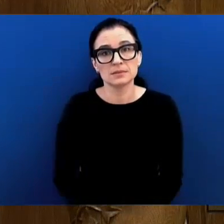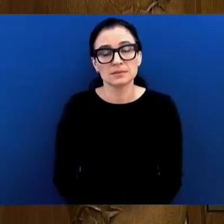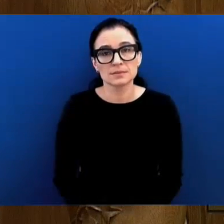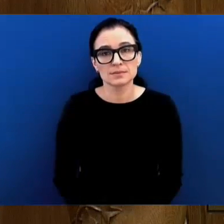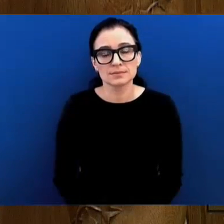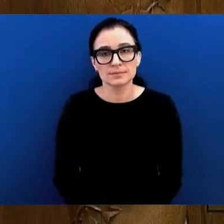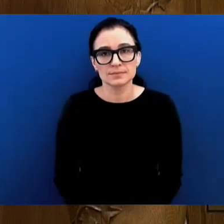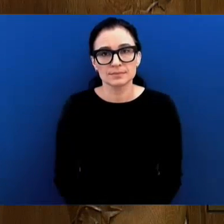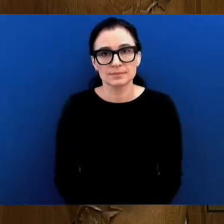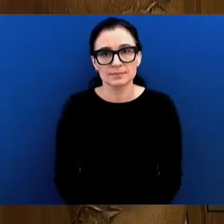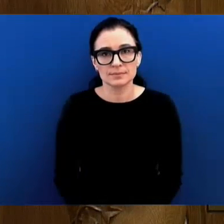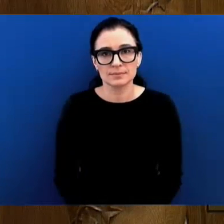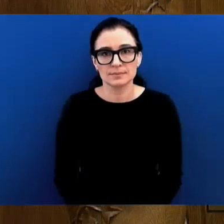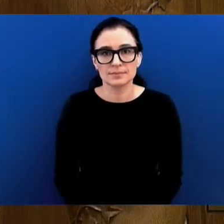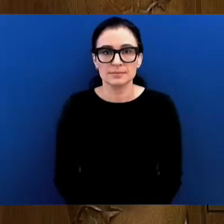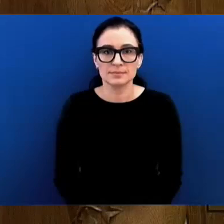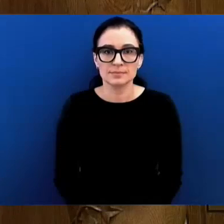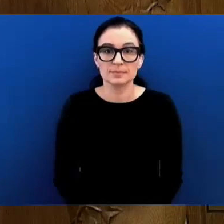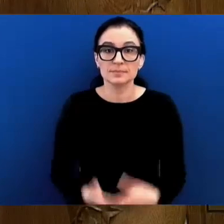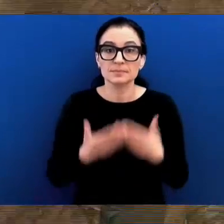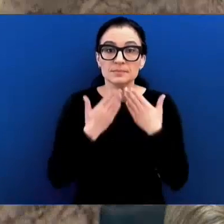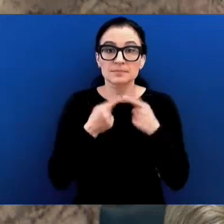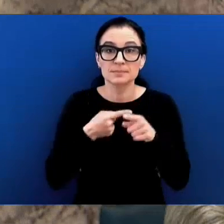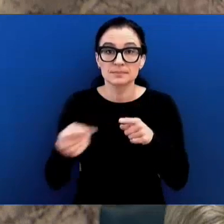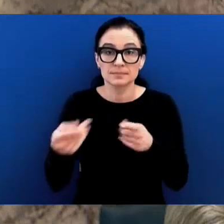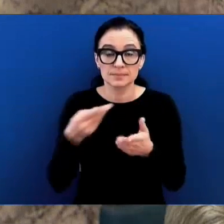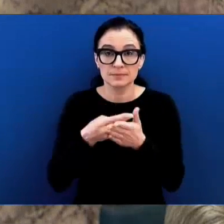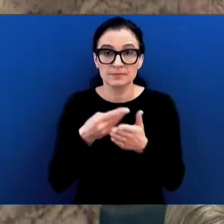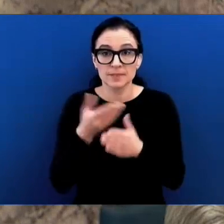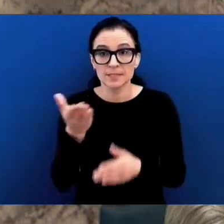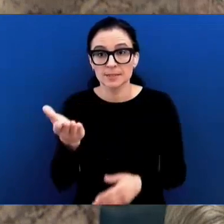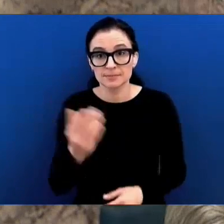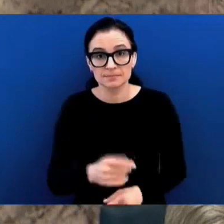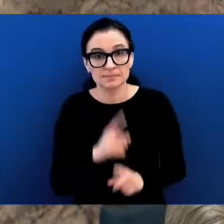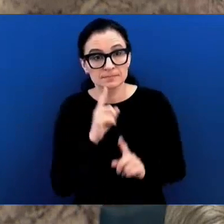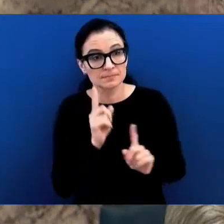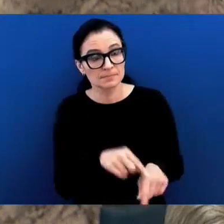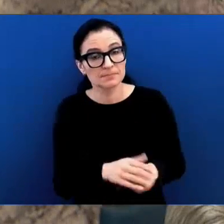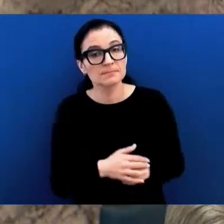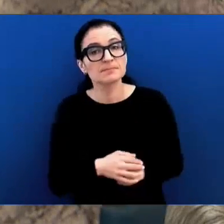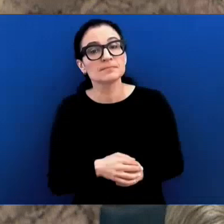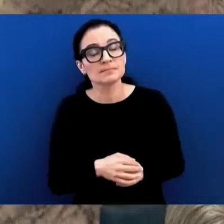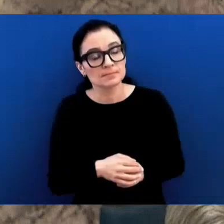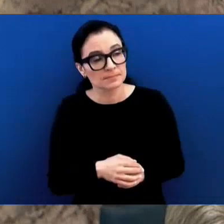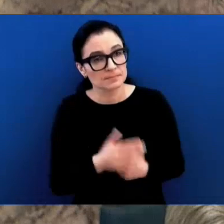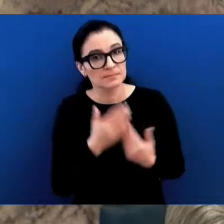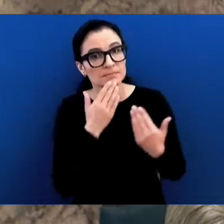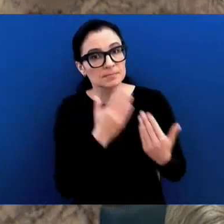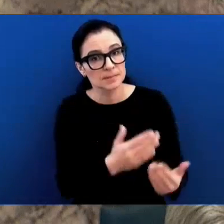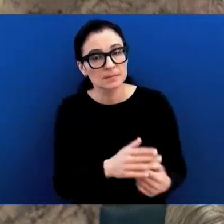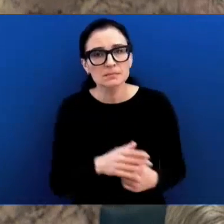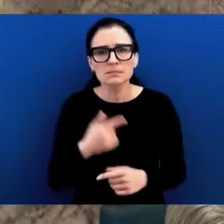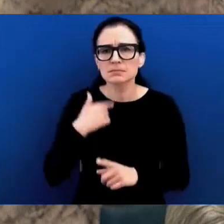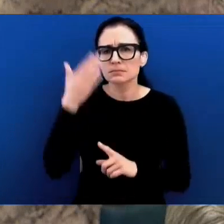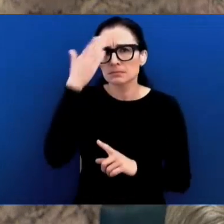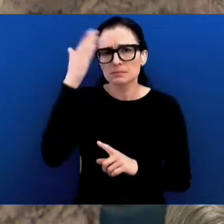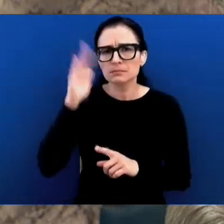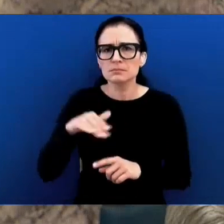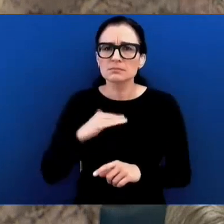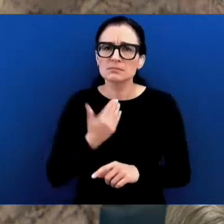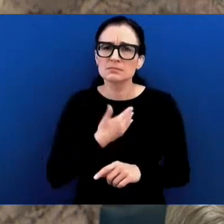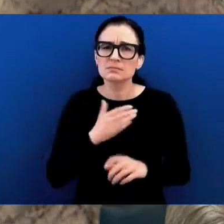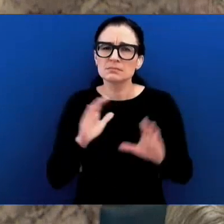Minister of Finance. Thank you, Mr. Speaker. And we know that our population is aging in BC, and so we have taken action